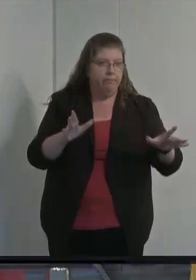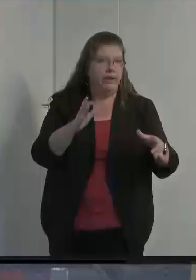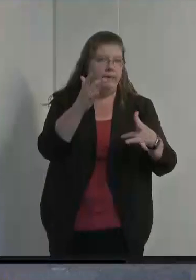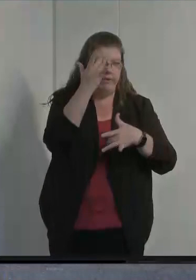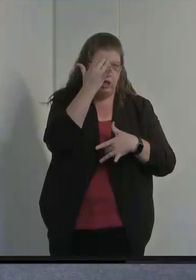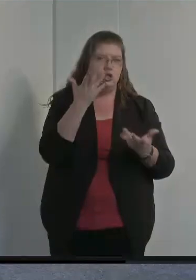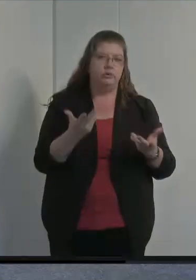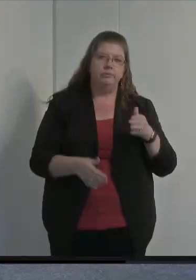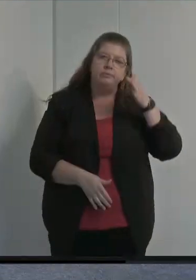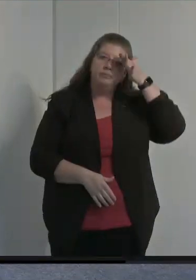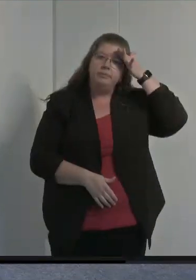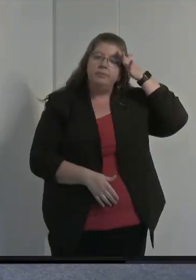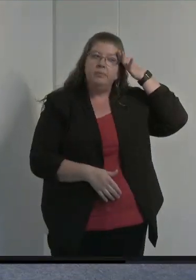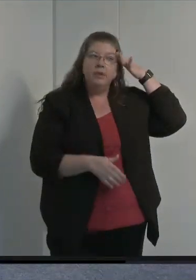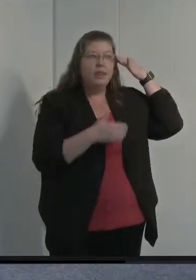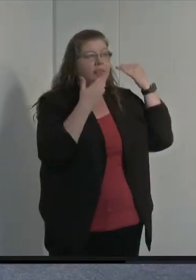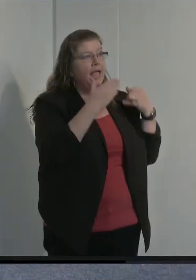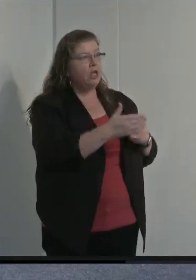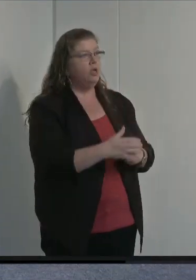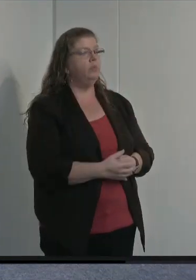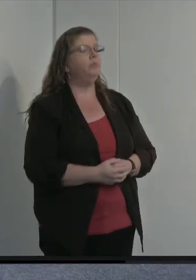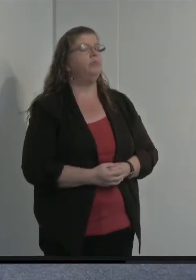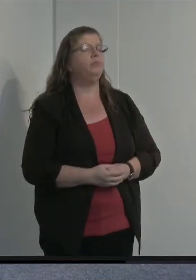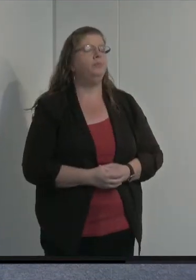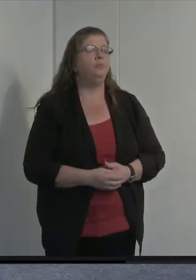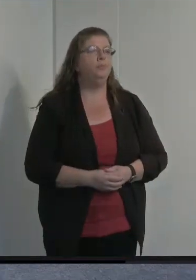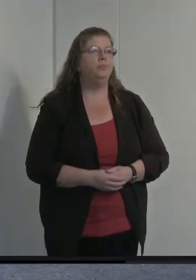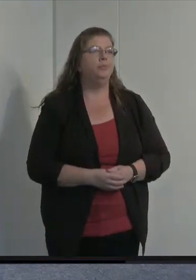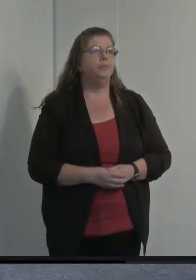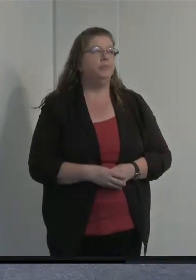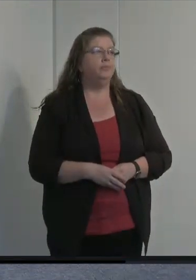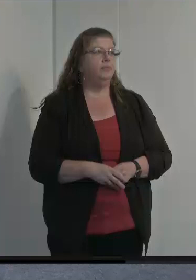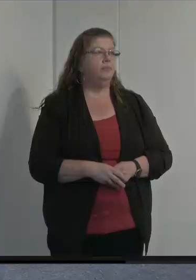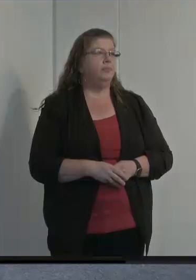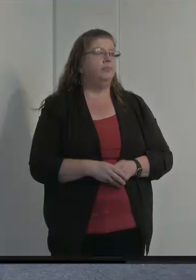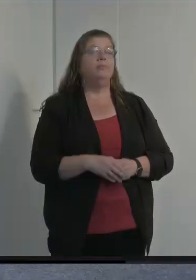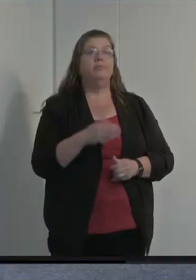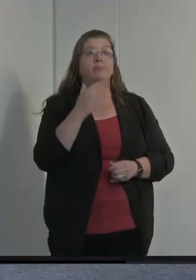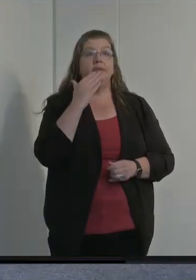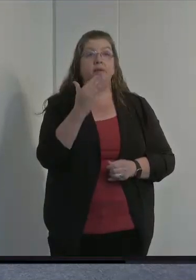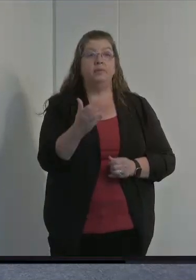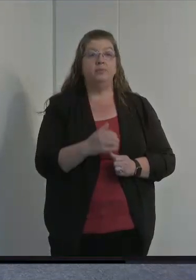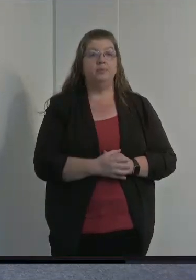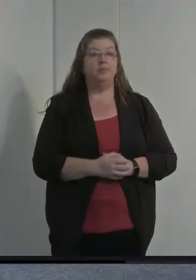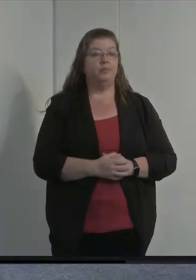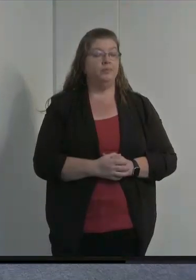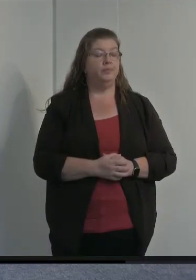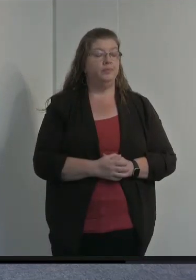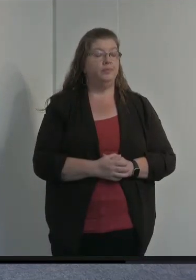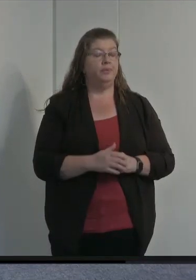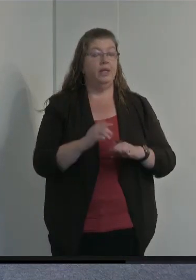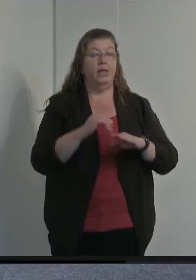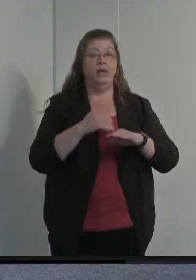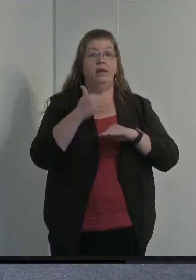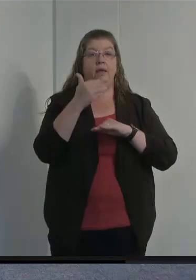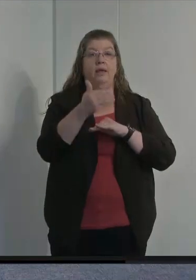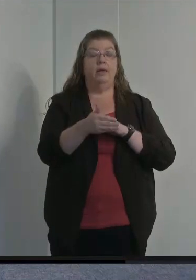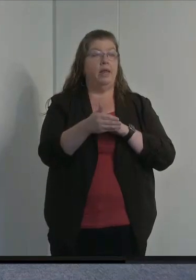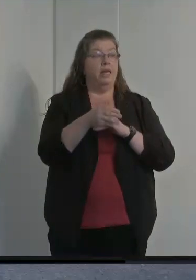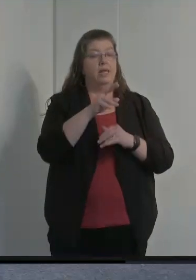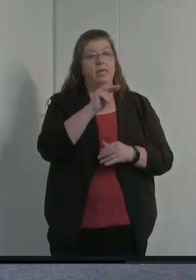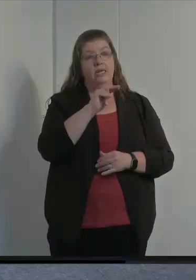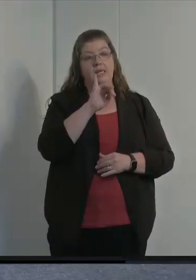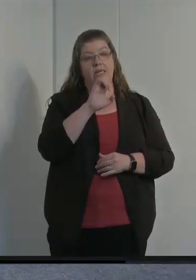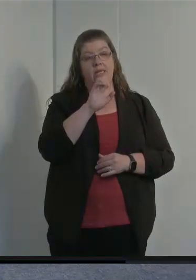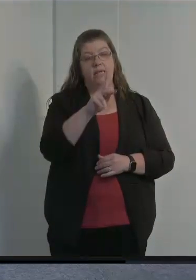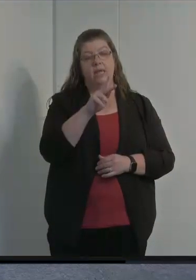Okay, thank you for specifying. Thank you, Ms. Place. Next, we're going to Nick Welsh with the